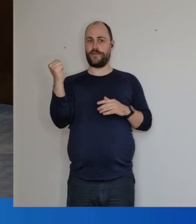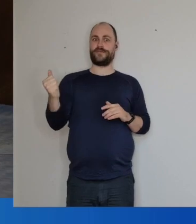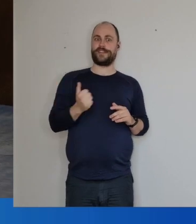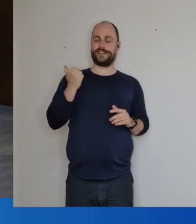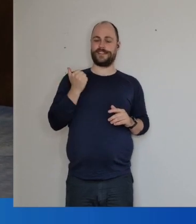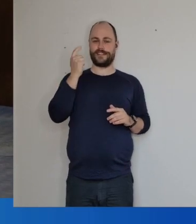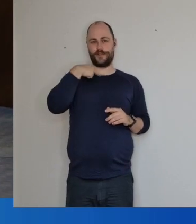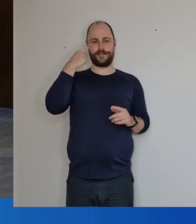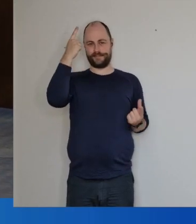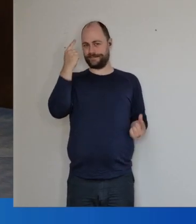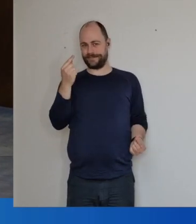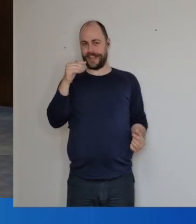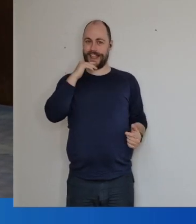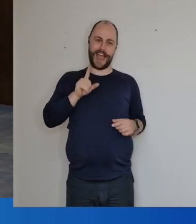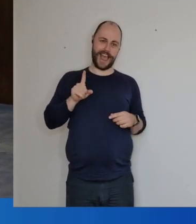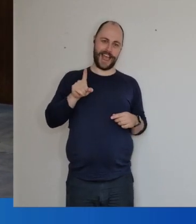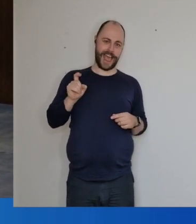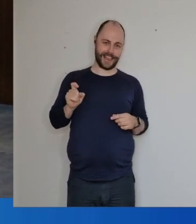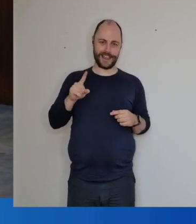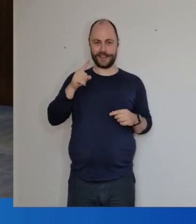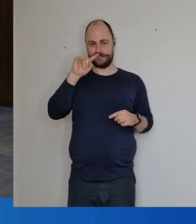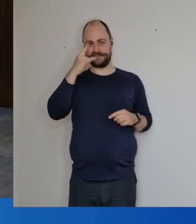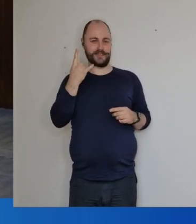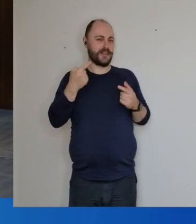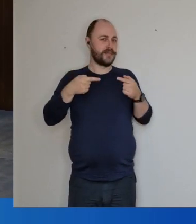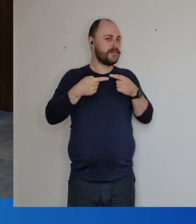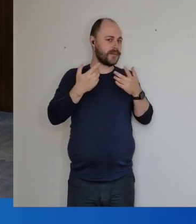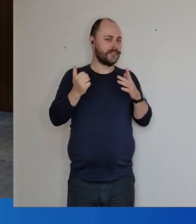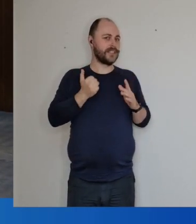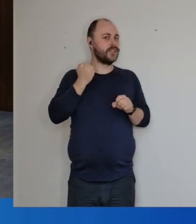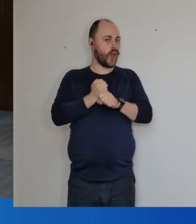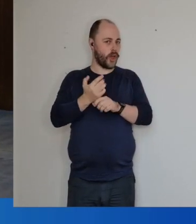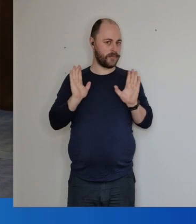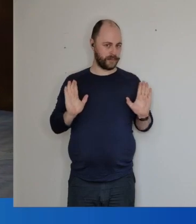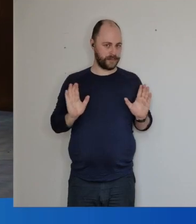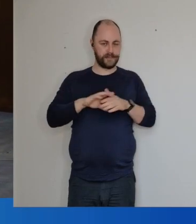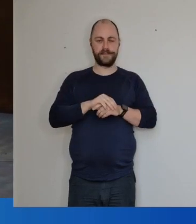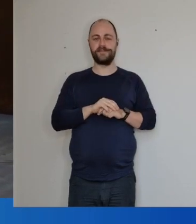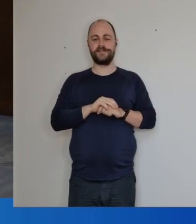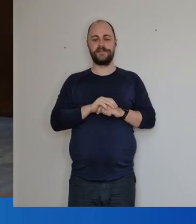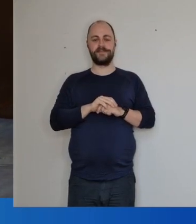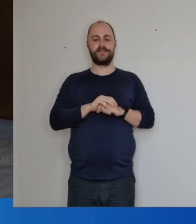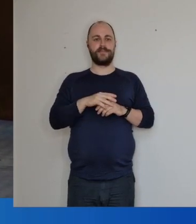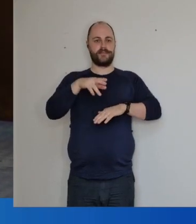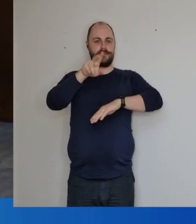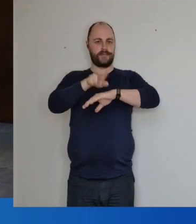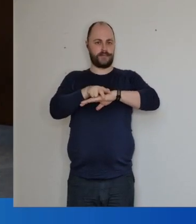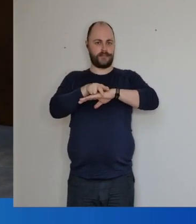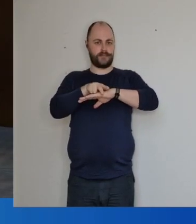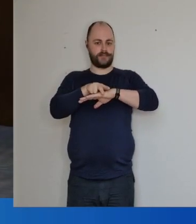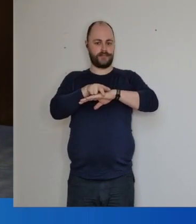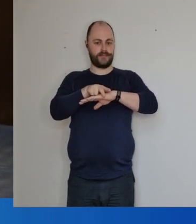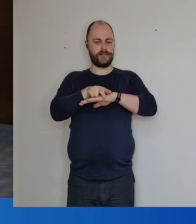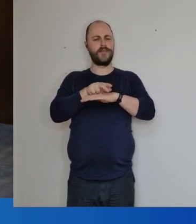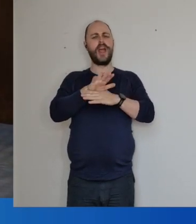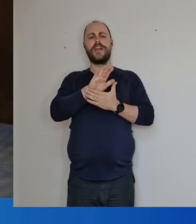at it is incredibly important, and it looks kind of silly. It is called a shrimp, so it is kind of silly, but it's incredibly important to do. So once again, you're going to